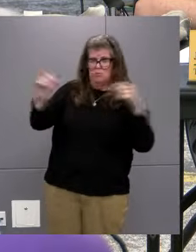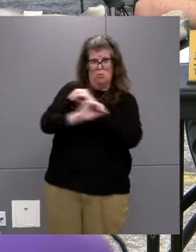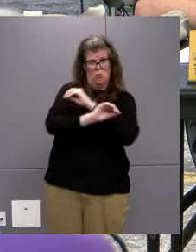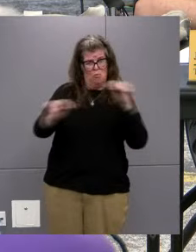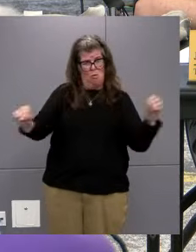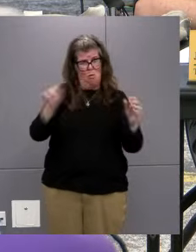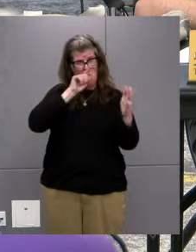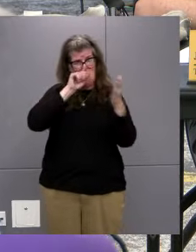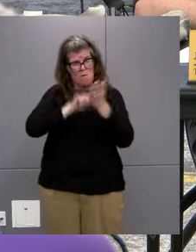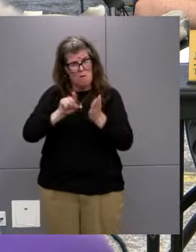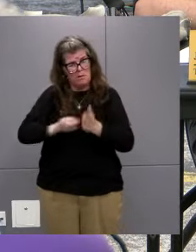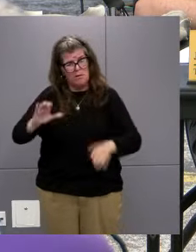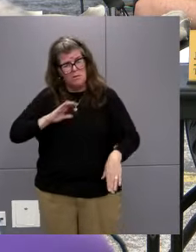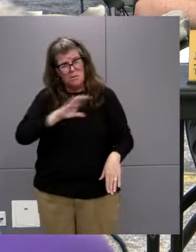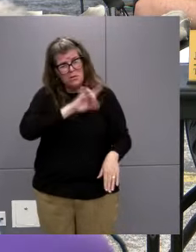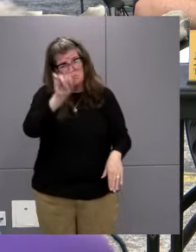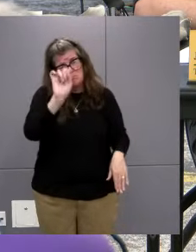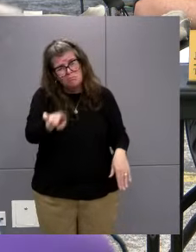May I?